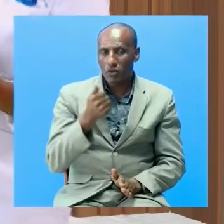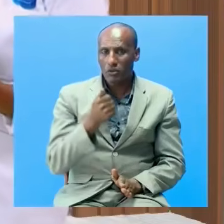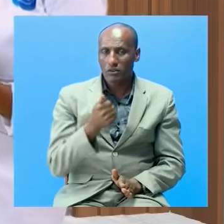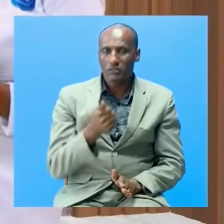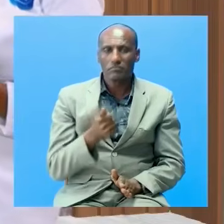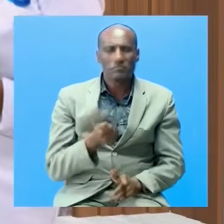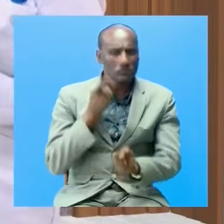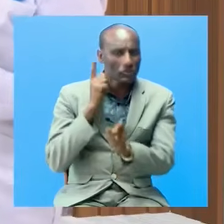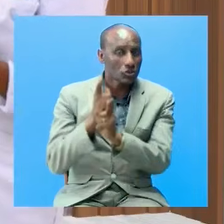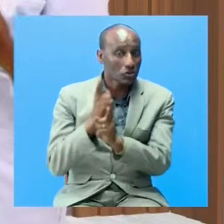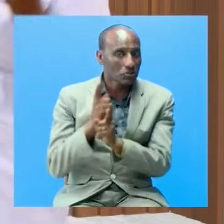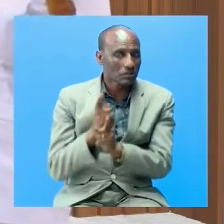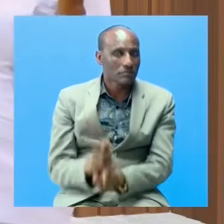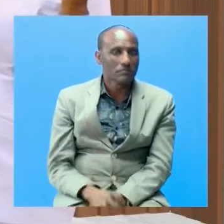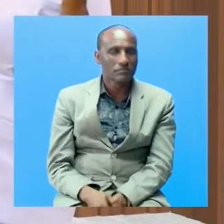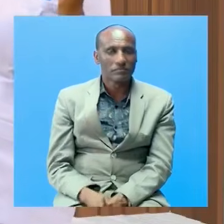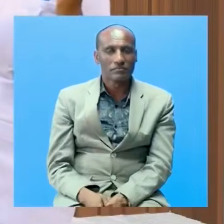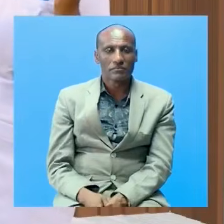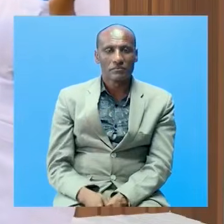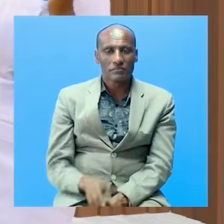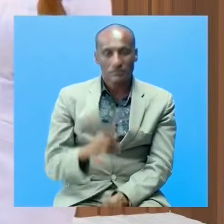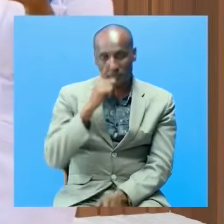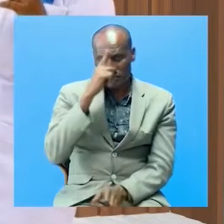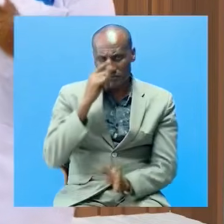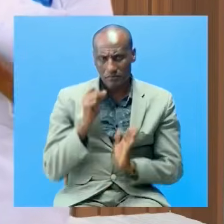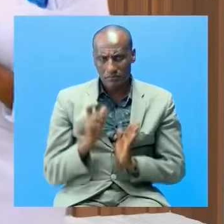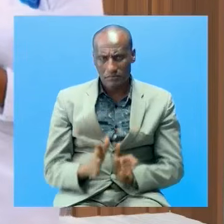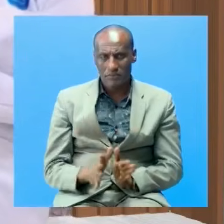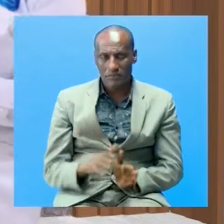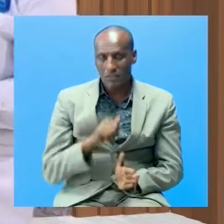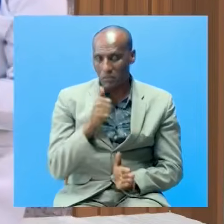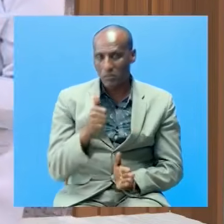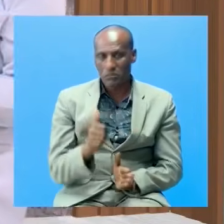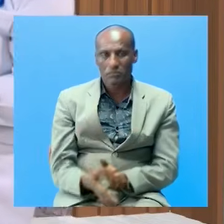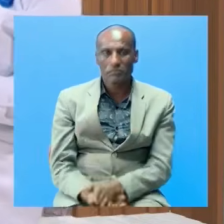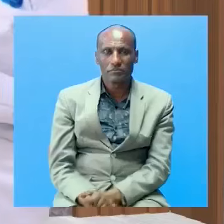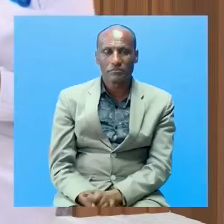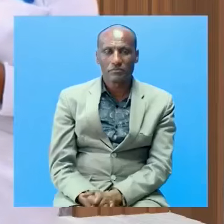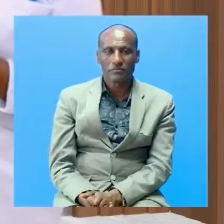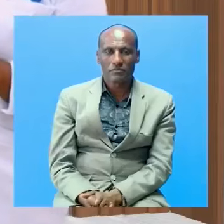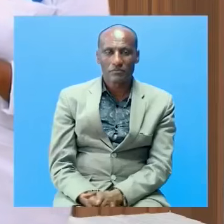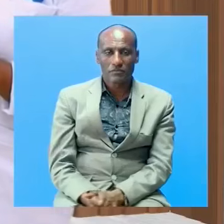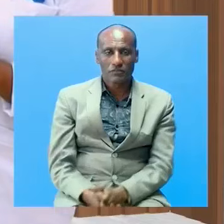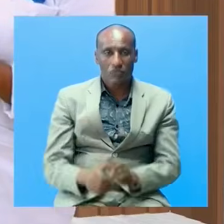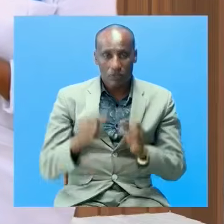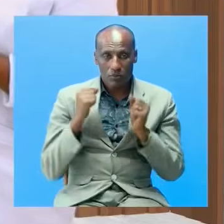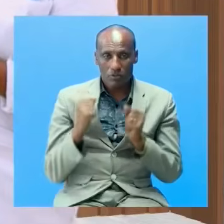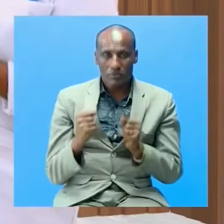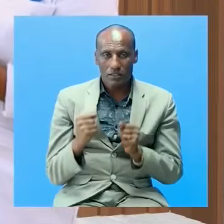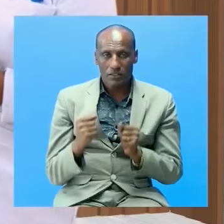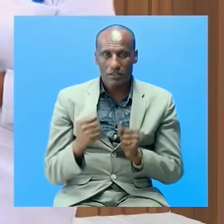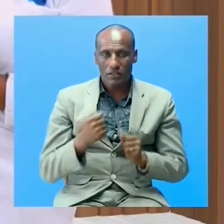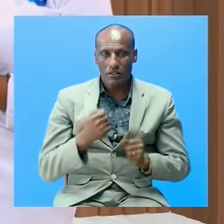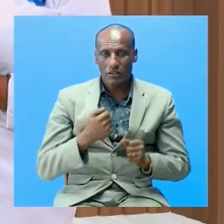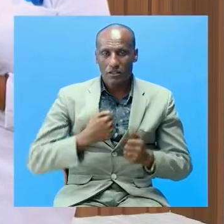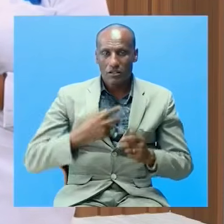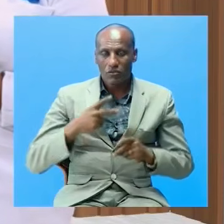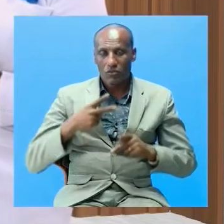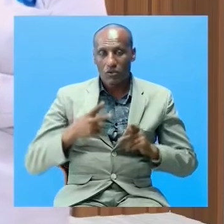what do we say? I am not sure. You see, at the end of the sentence, he add what? I am not